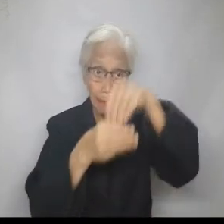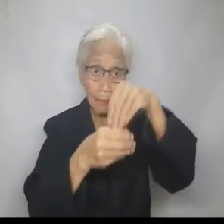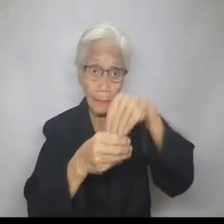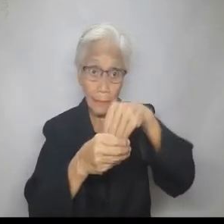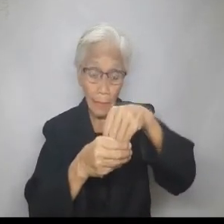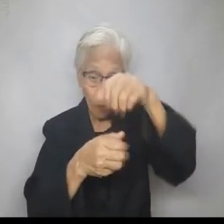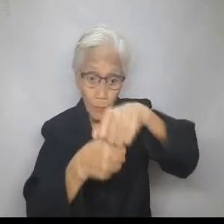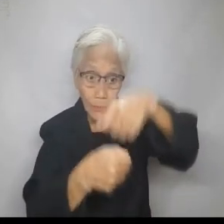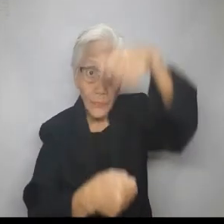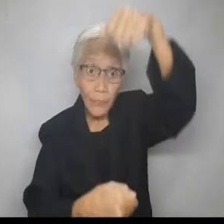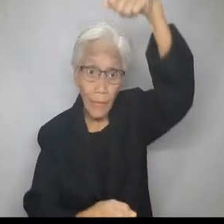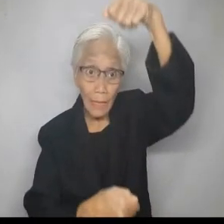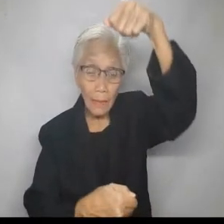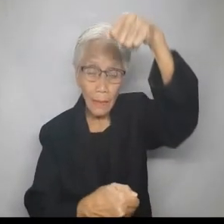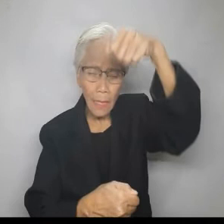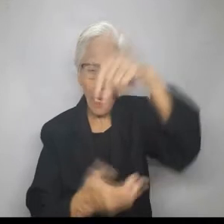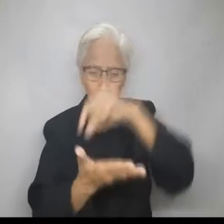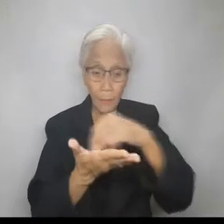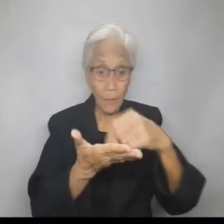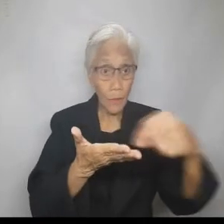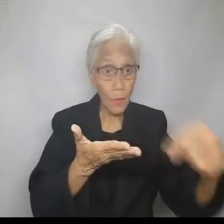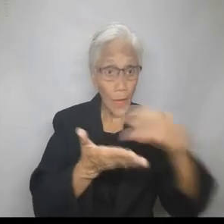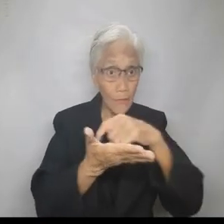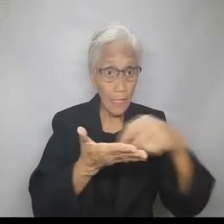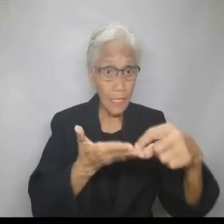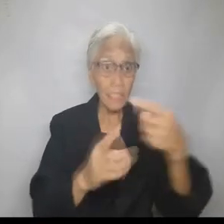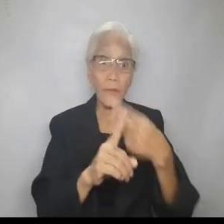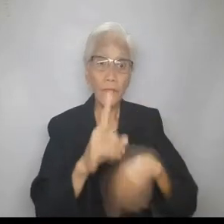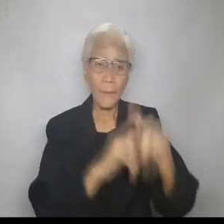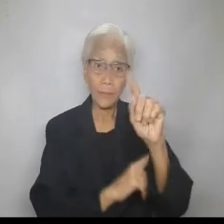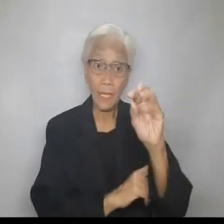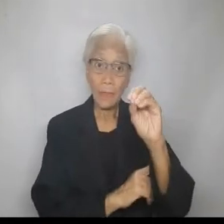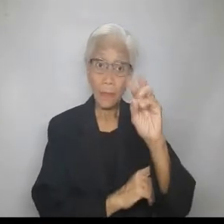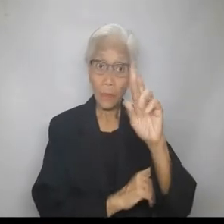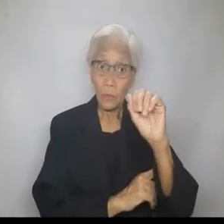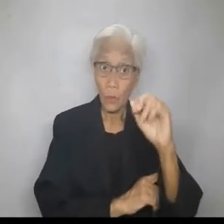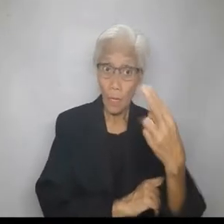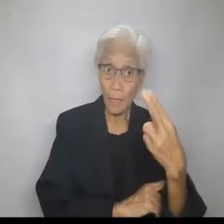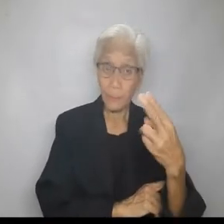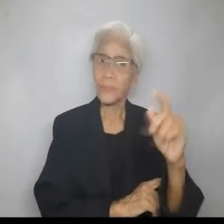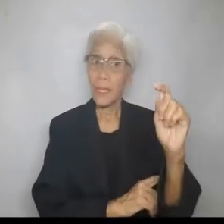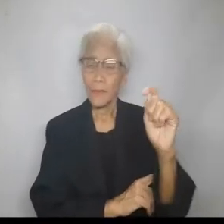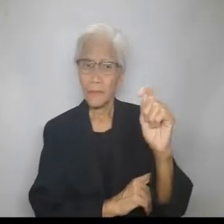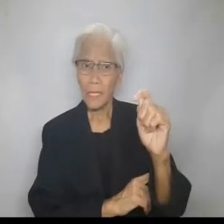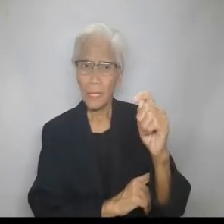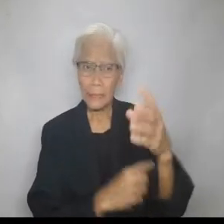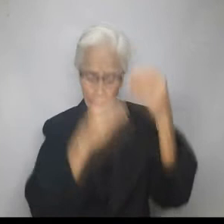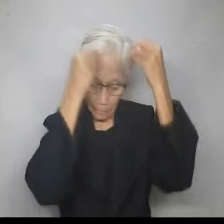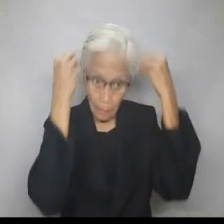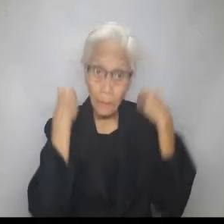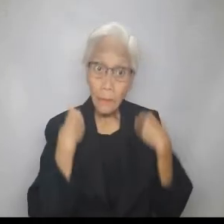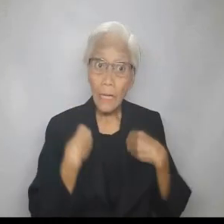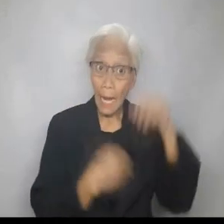containing scrolls of parchment inscribed with verses from the Torah. Tefillin are worn